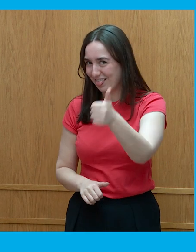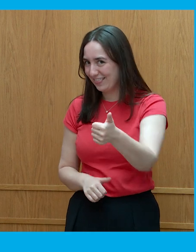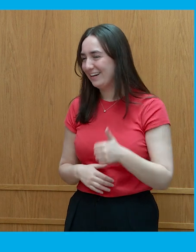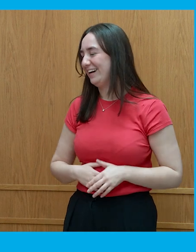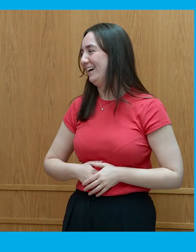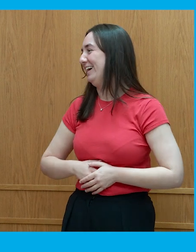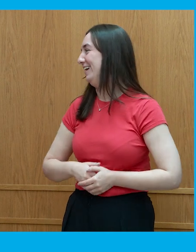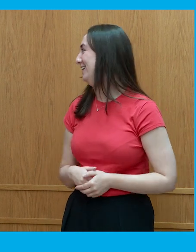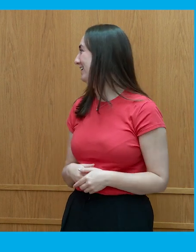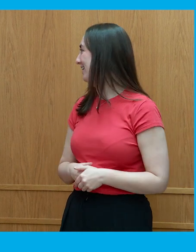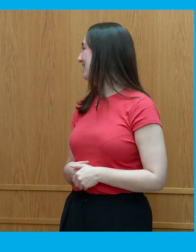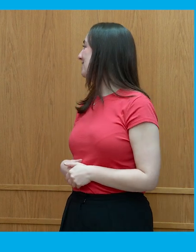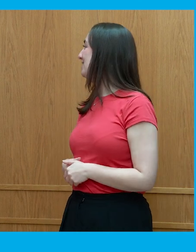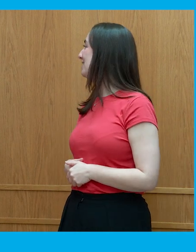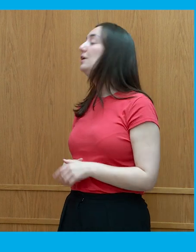second.